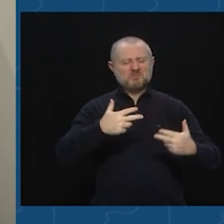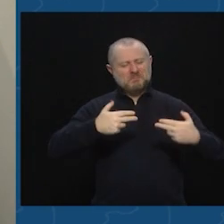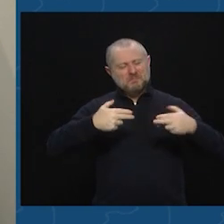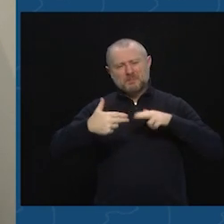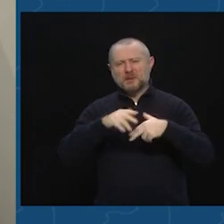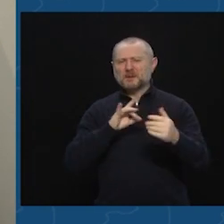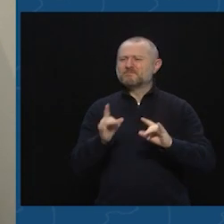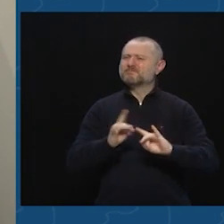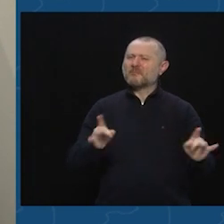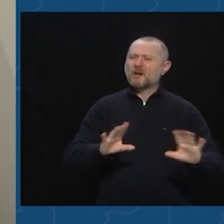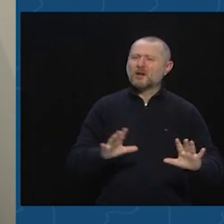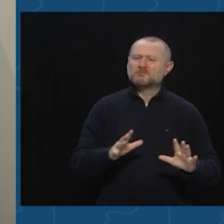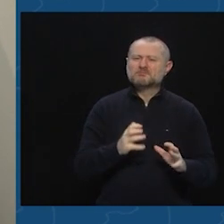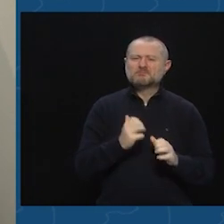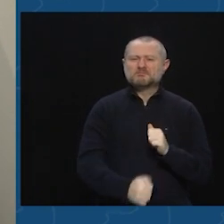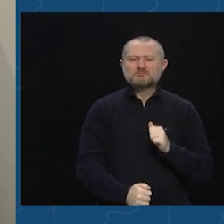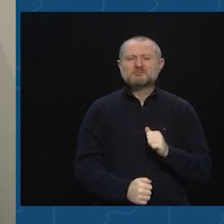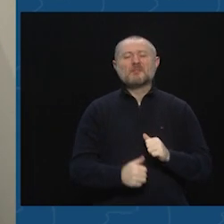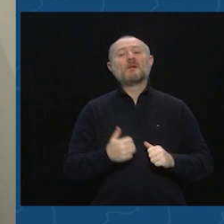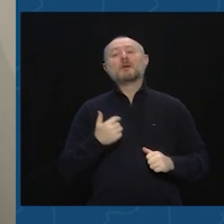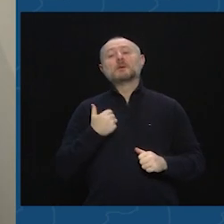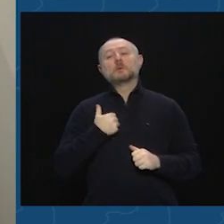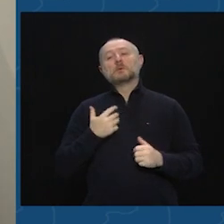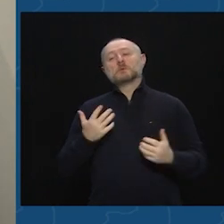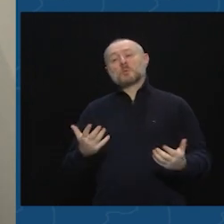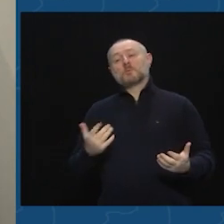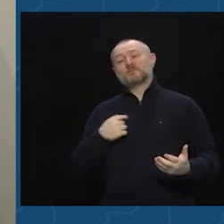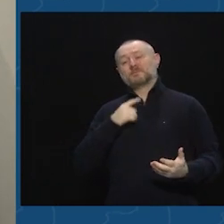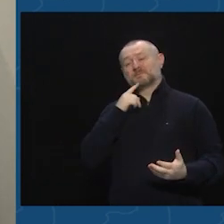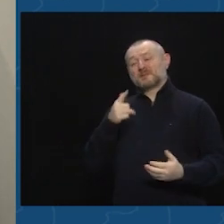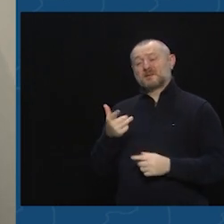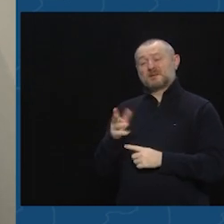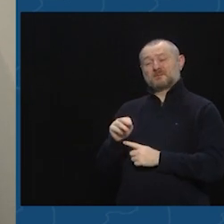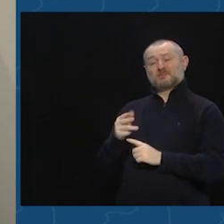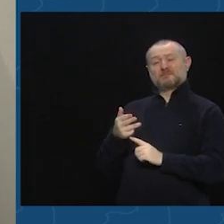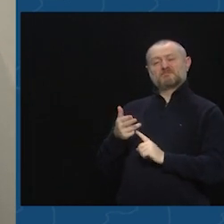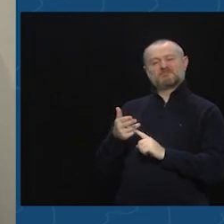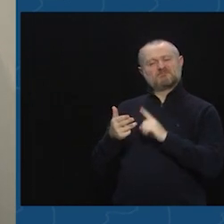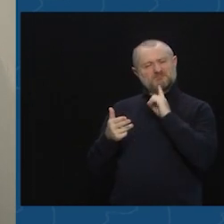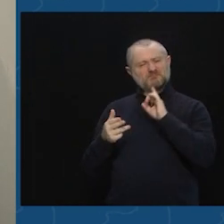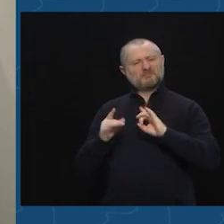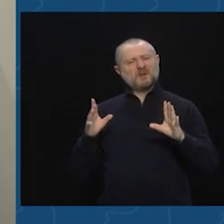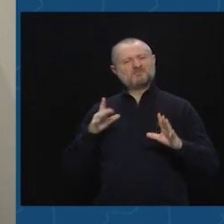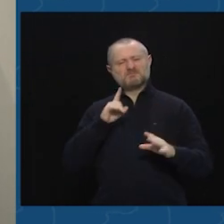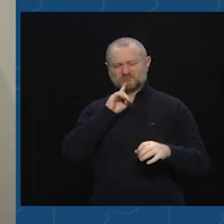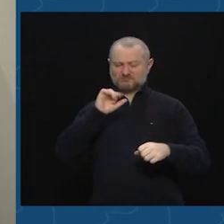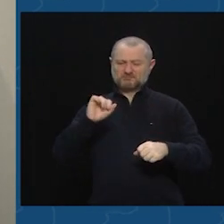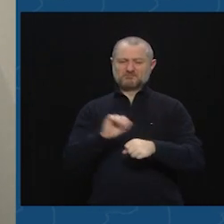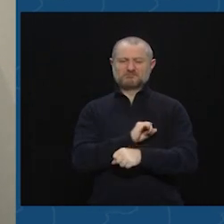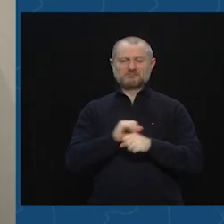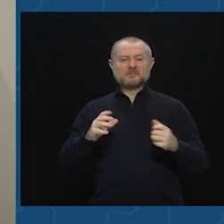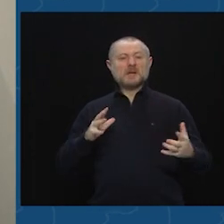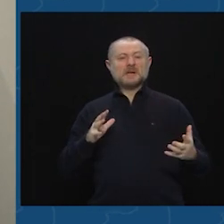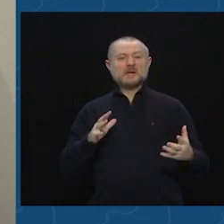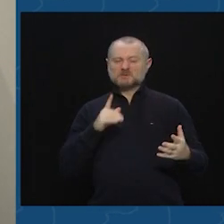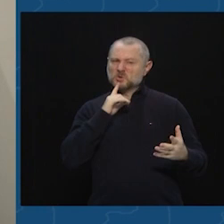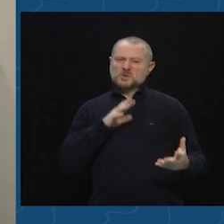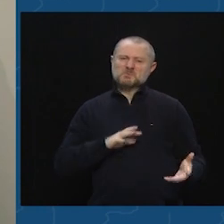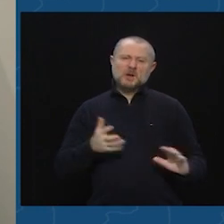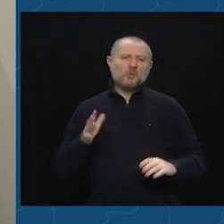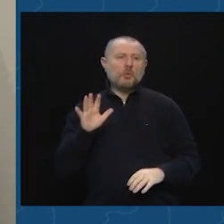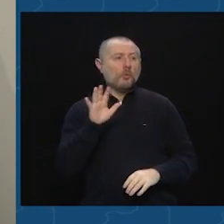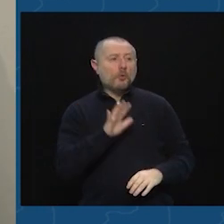welcome them. But gun violence is a national crisis. 90 of the top 100 cities in America are